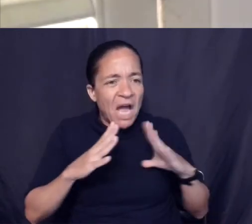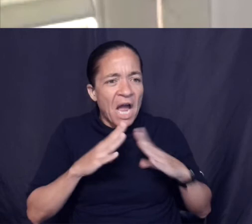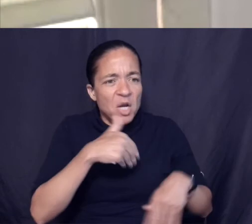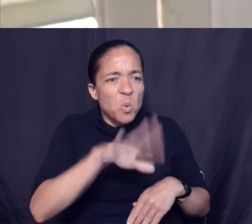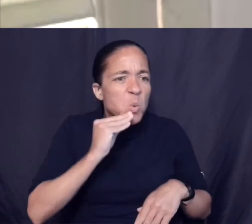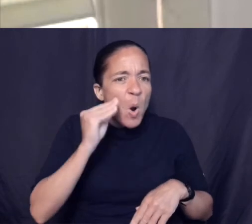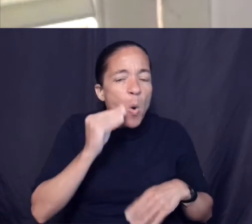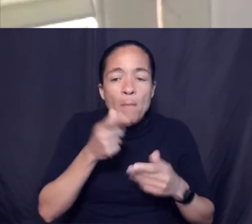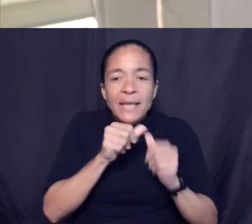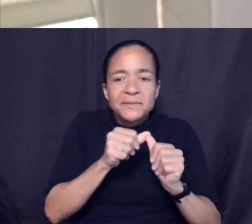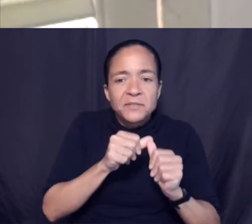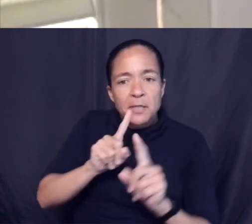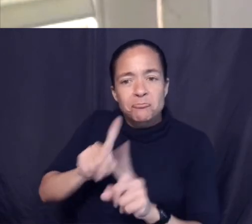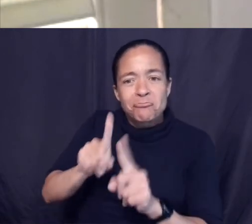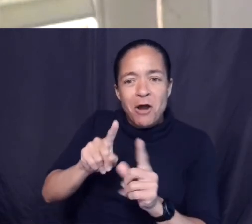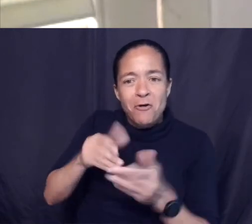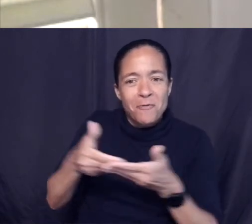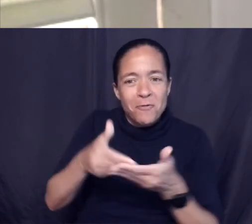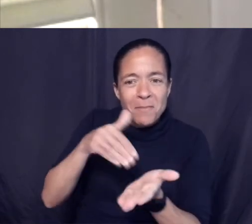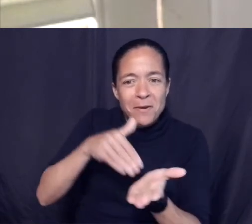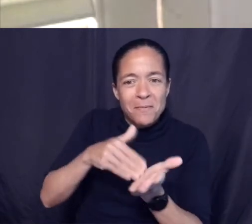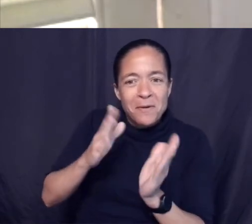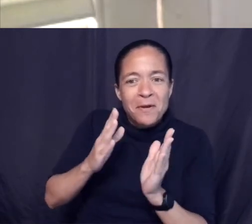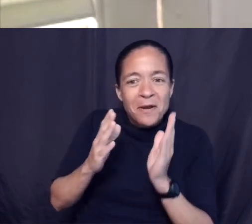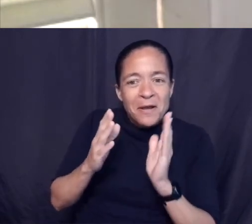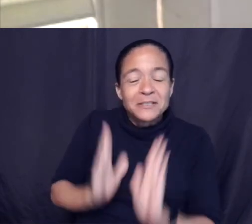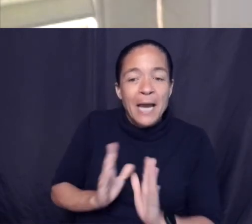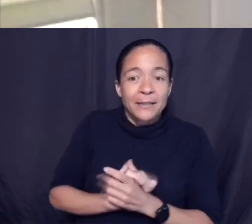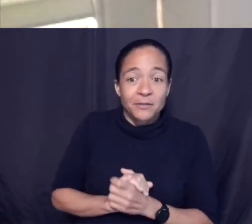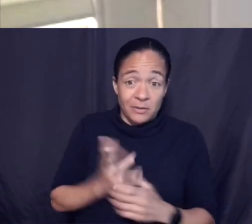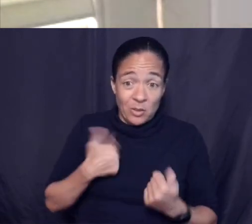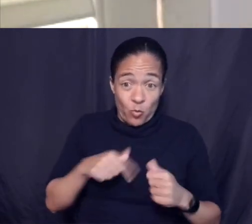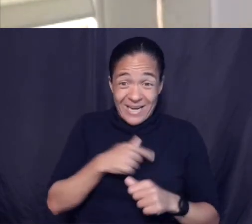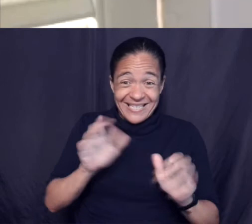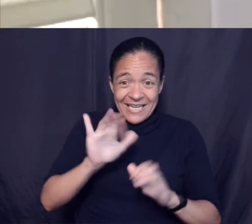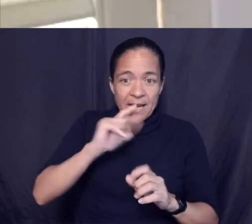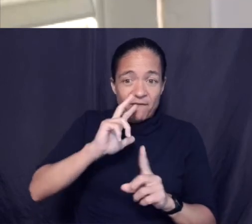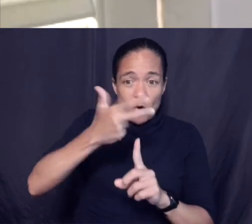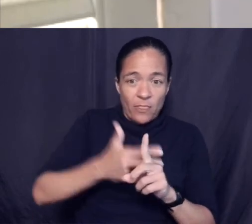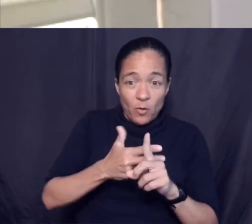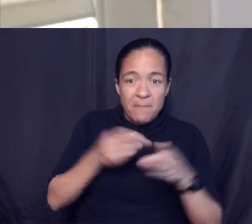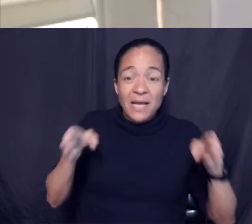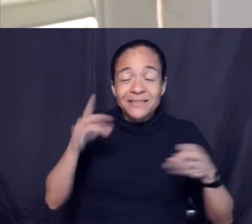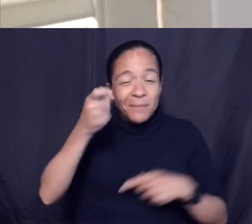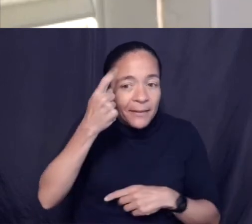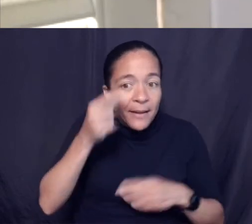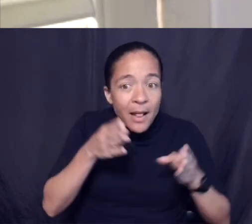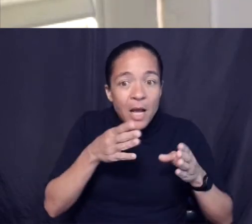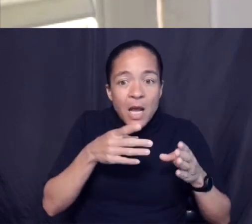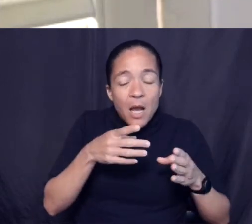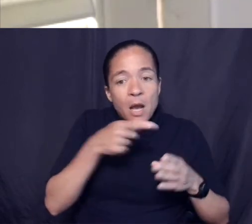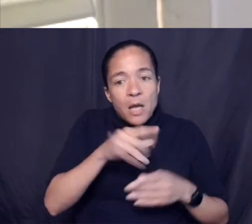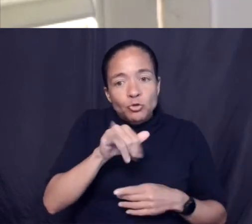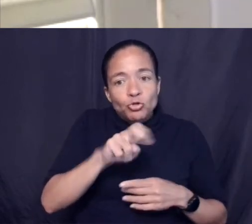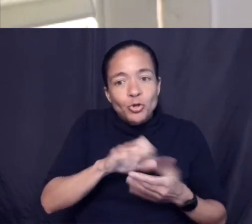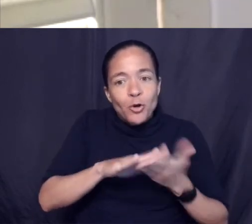go home and keep checking in with your pediatrician. We did that for 3 months, but things continued to decline for June in those first 3 months of